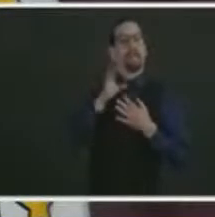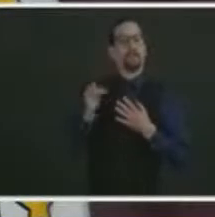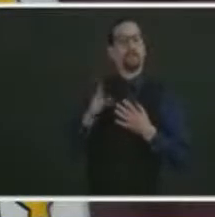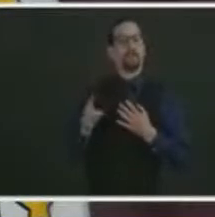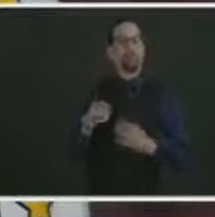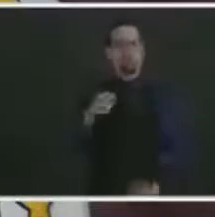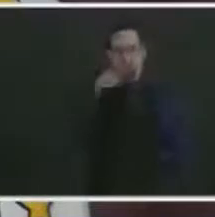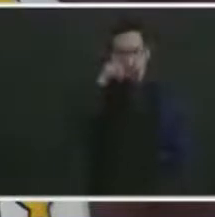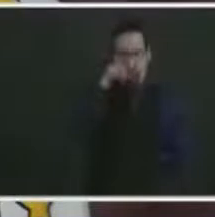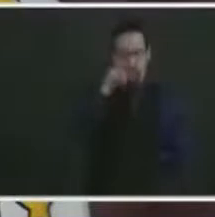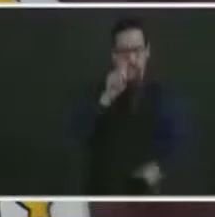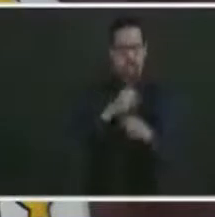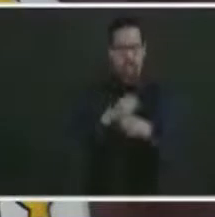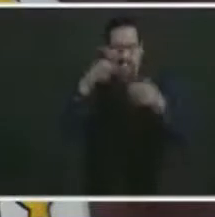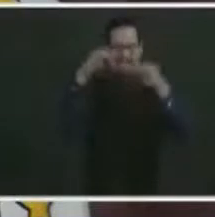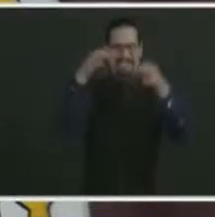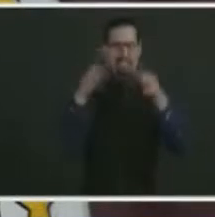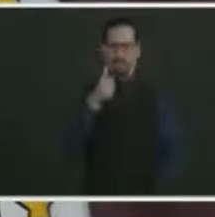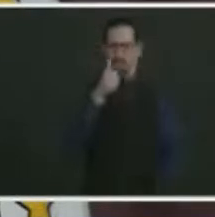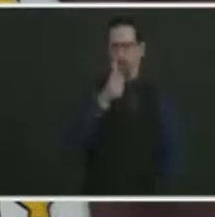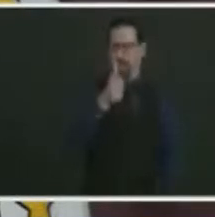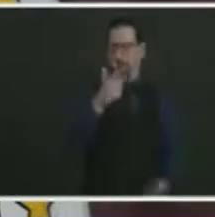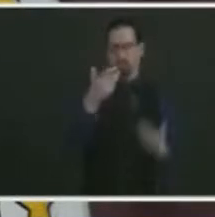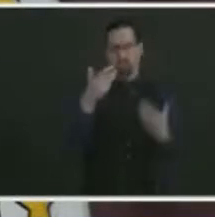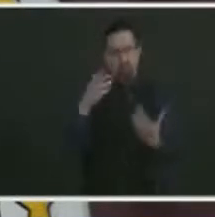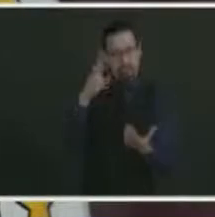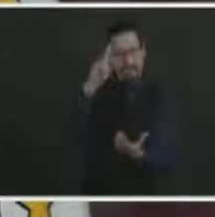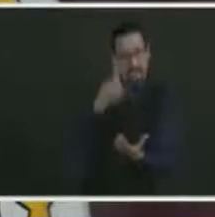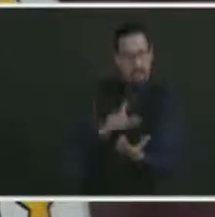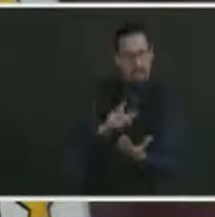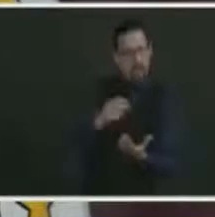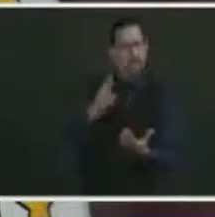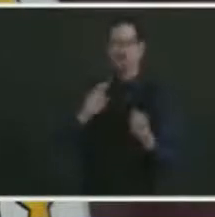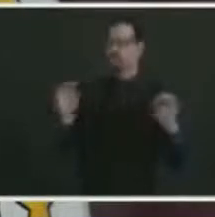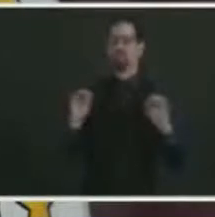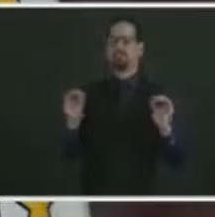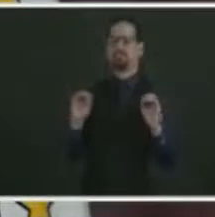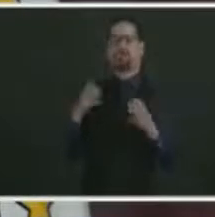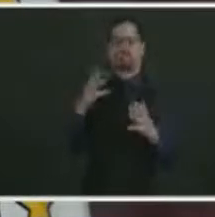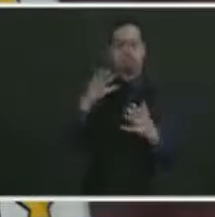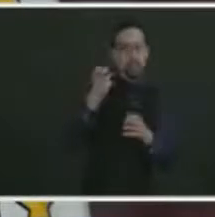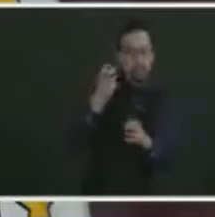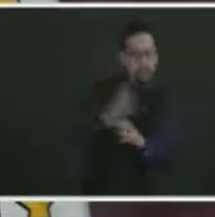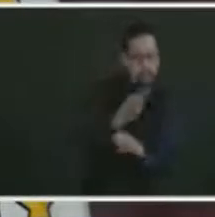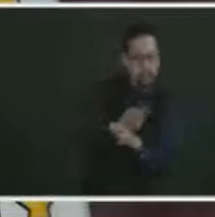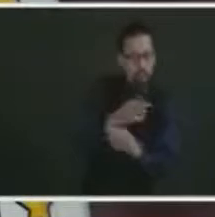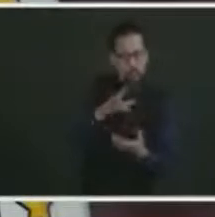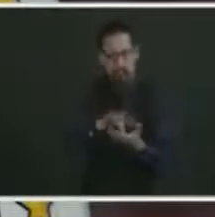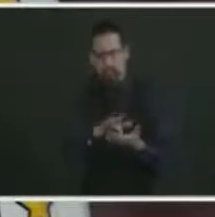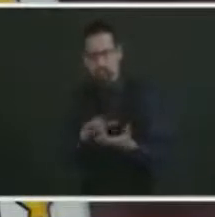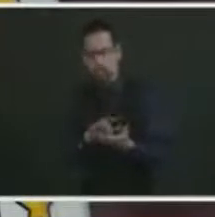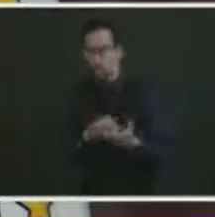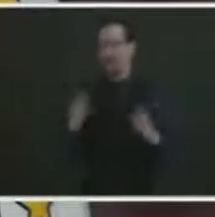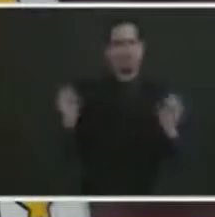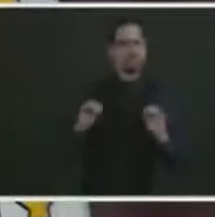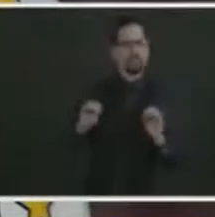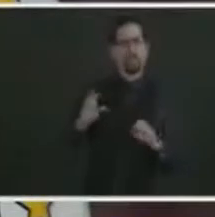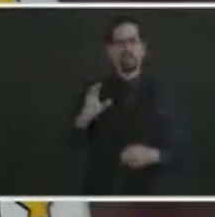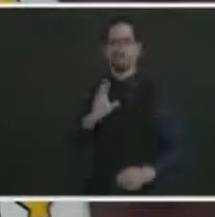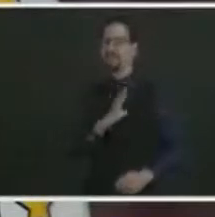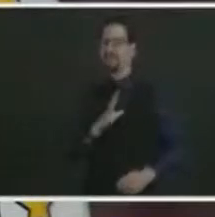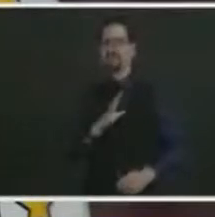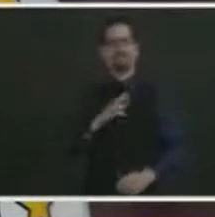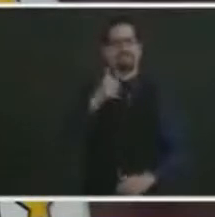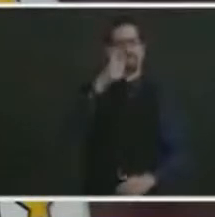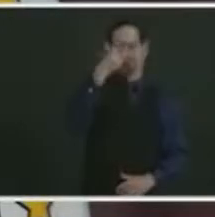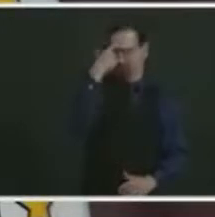it, your choice to use it, and your choice to get rid of it if you decide at